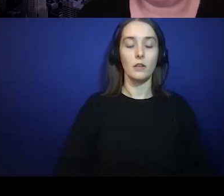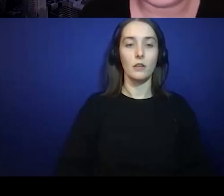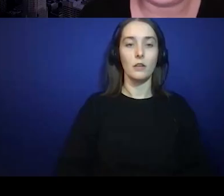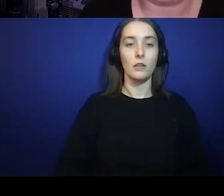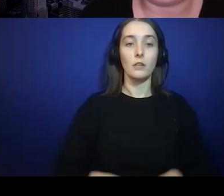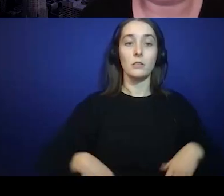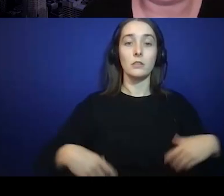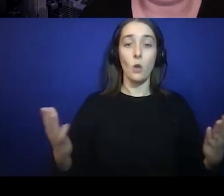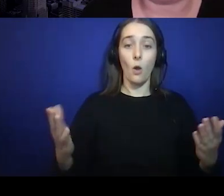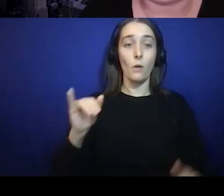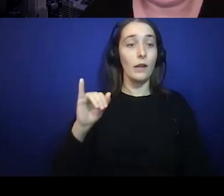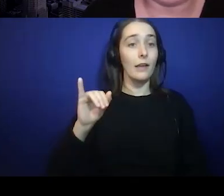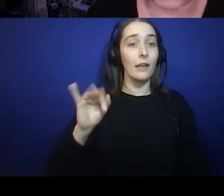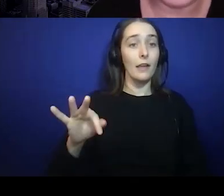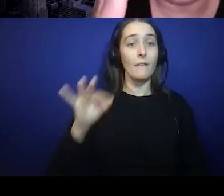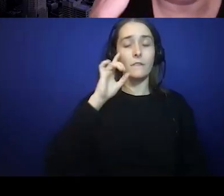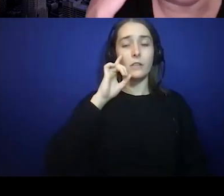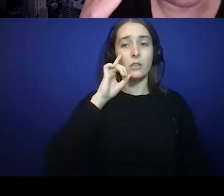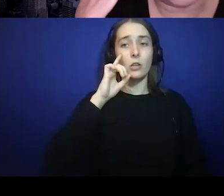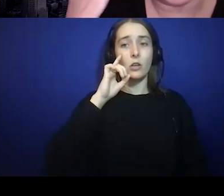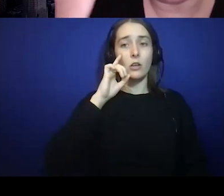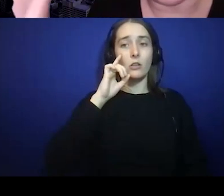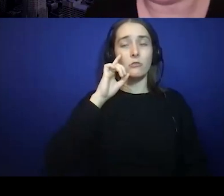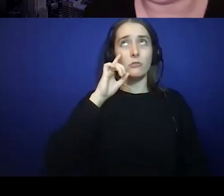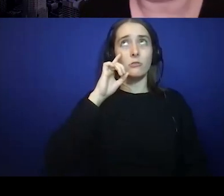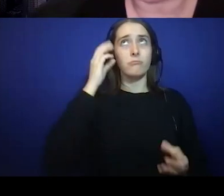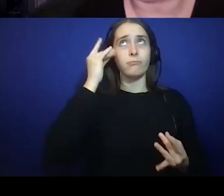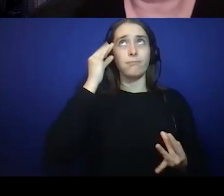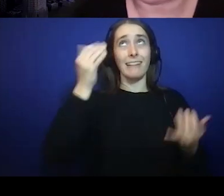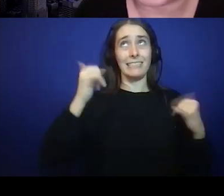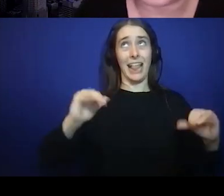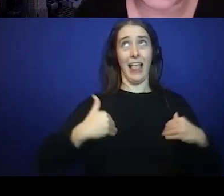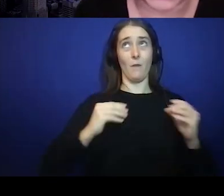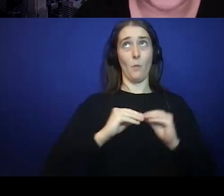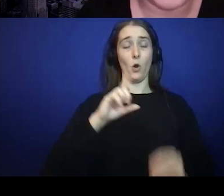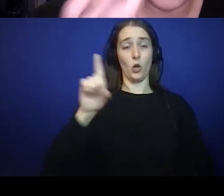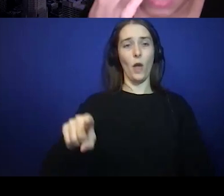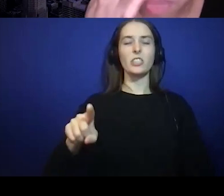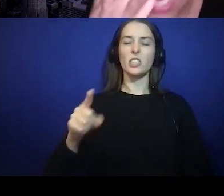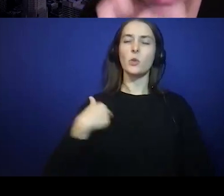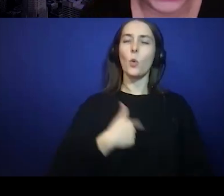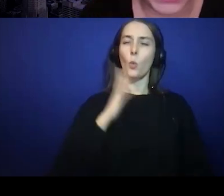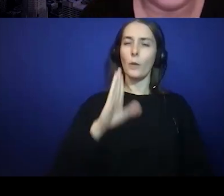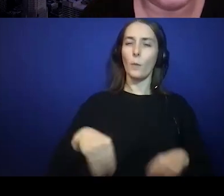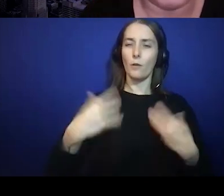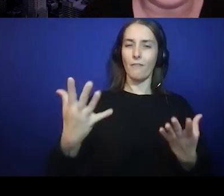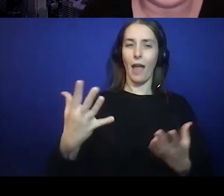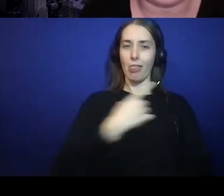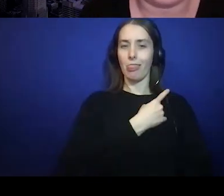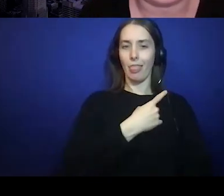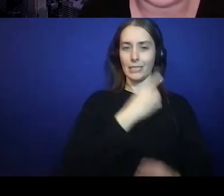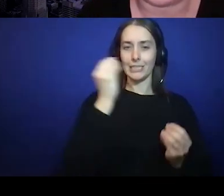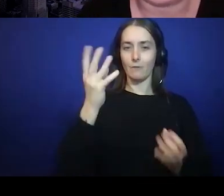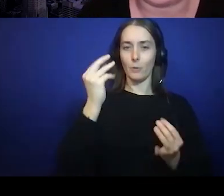So if you find that you have more specific questions about references, we will of course provide you with this handout. But again,